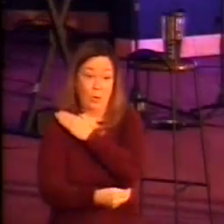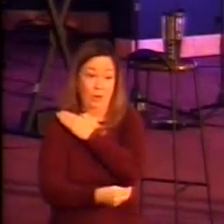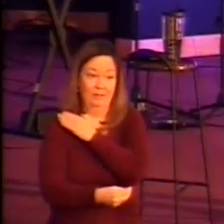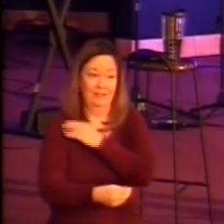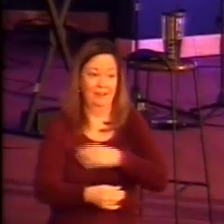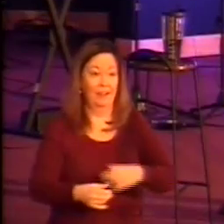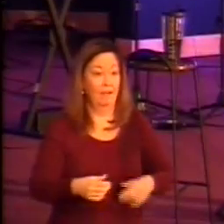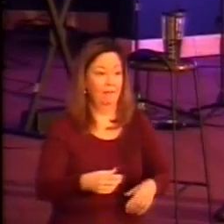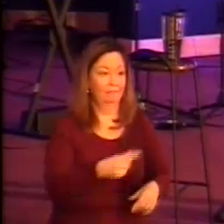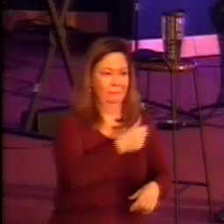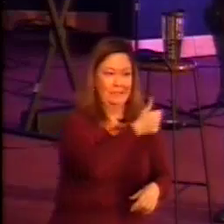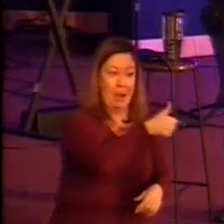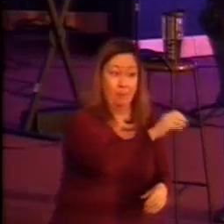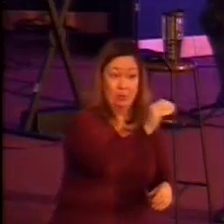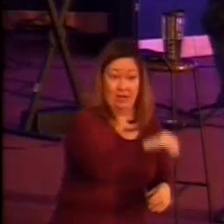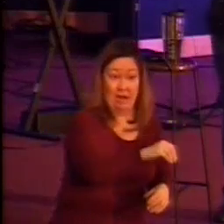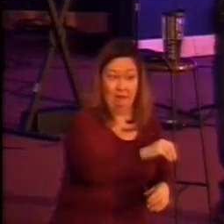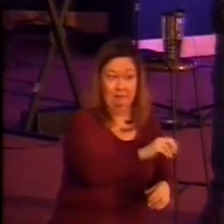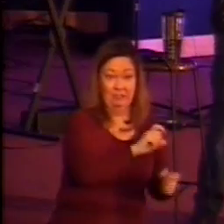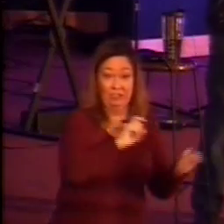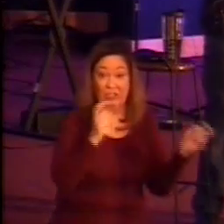everything. How do you guys like those numbers?